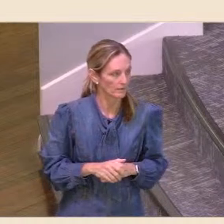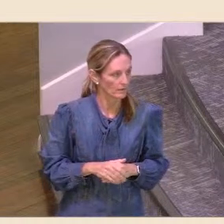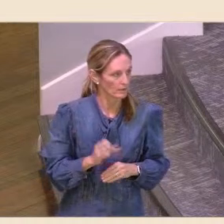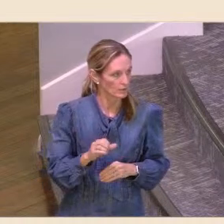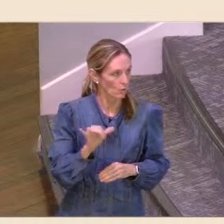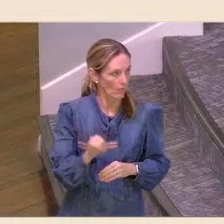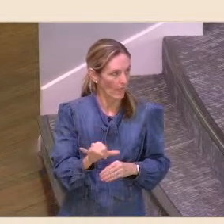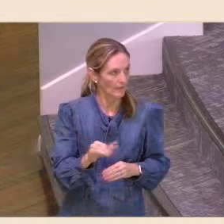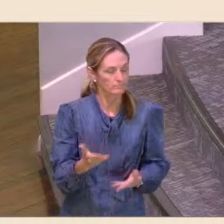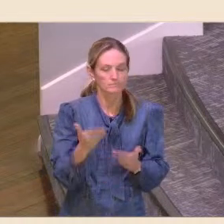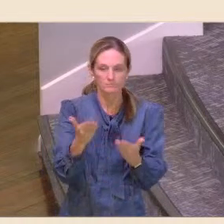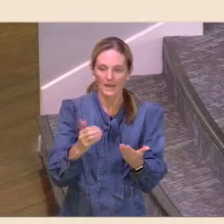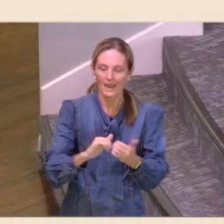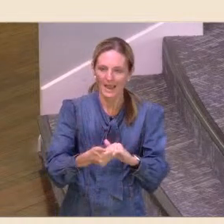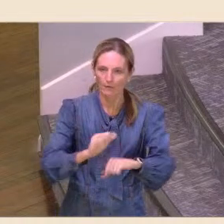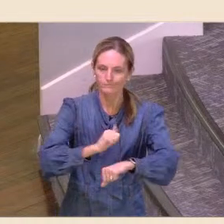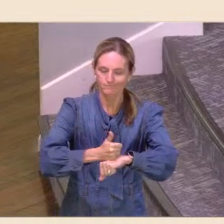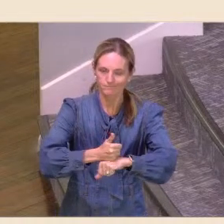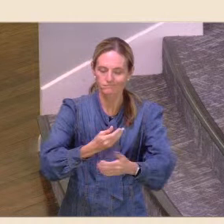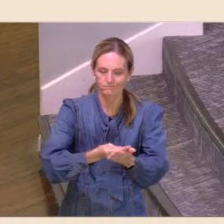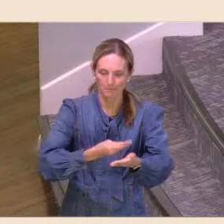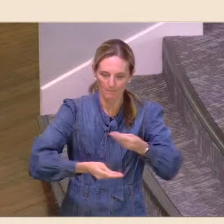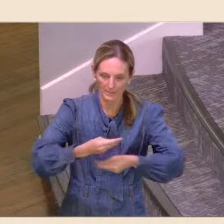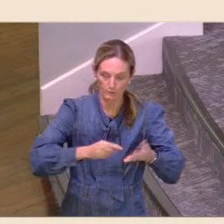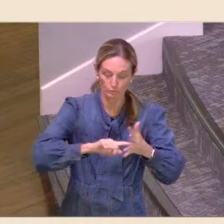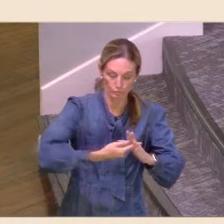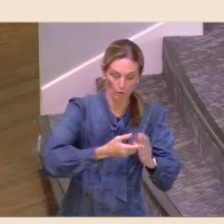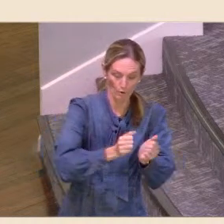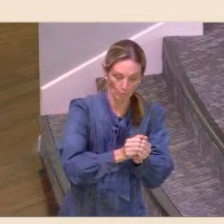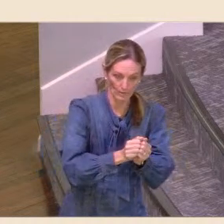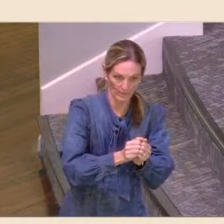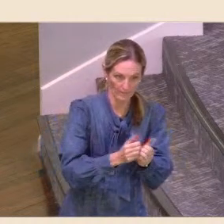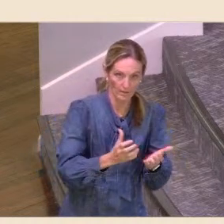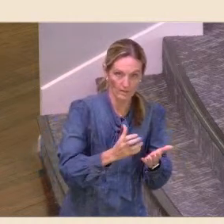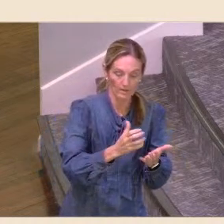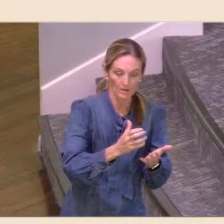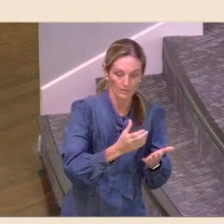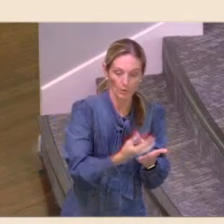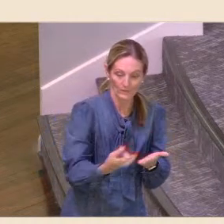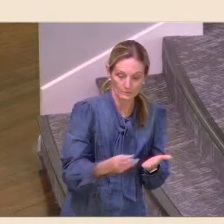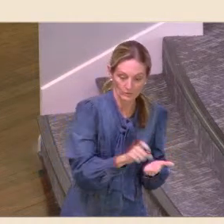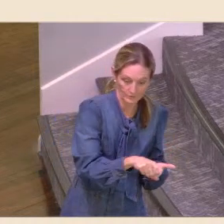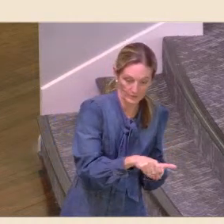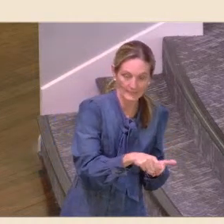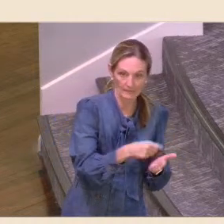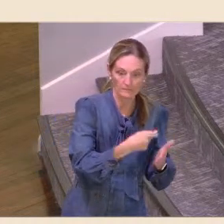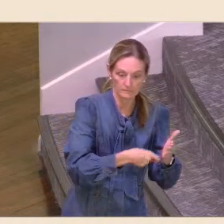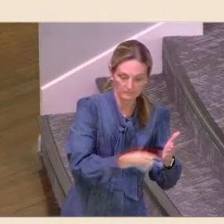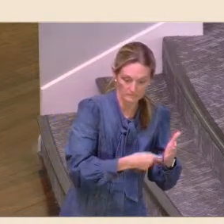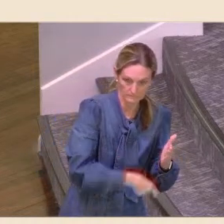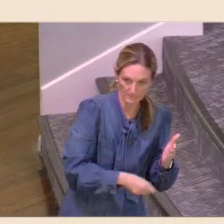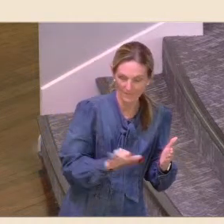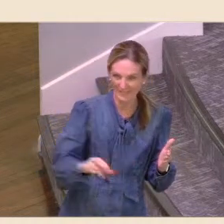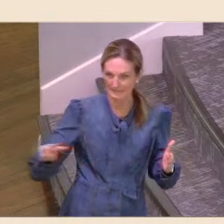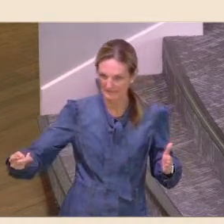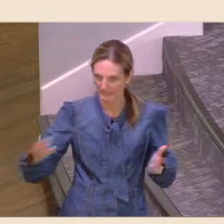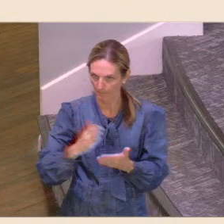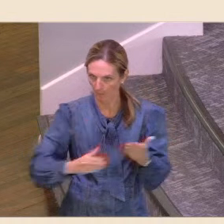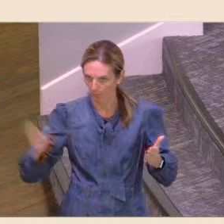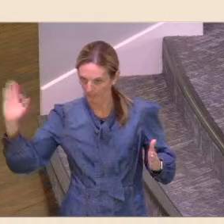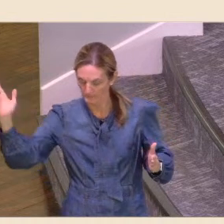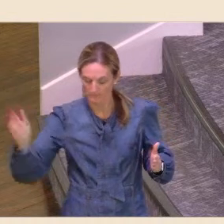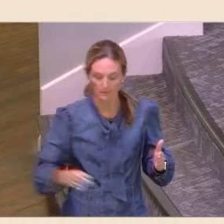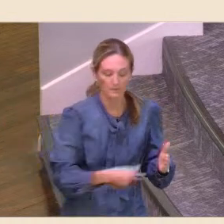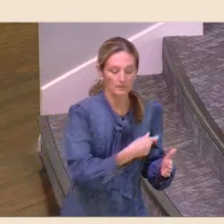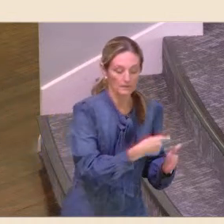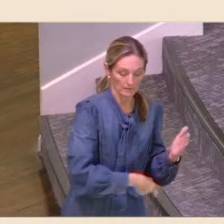budget. You start off with the resources that are needed, so those are your expenditures. We have that in the second part of our presentation.